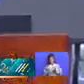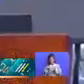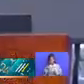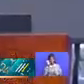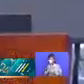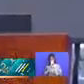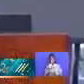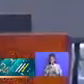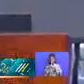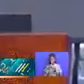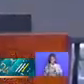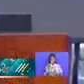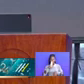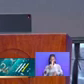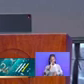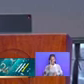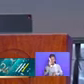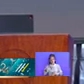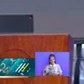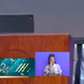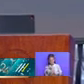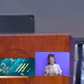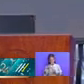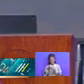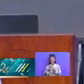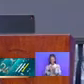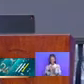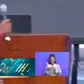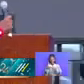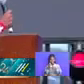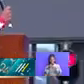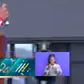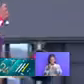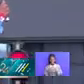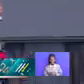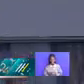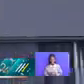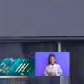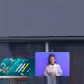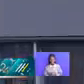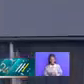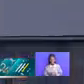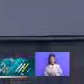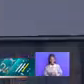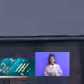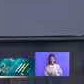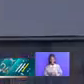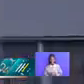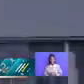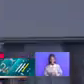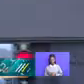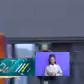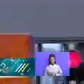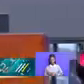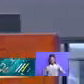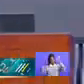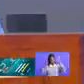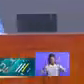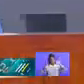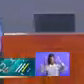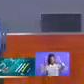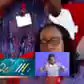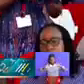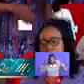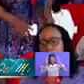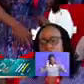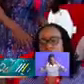Europe you will be used in the name of Jesus hey somebody Clap Your Hands